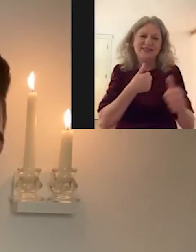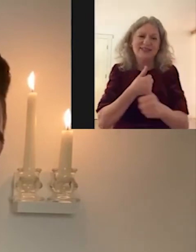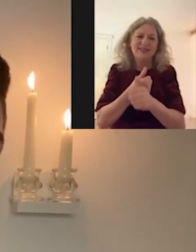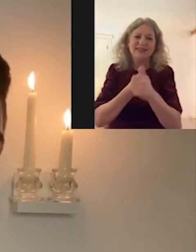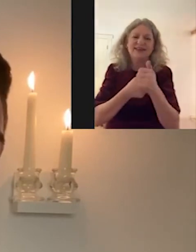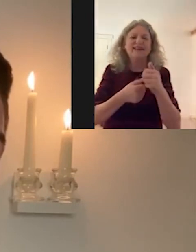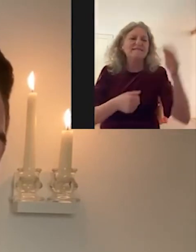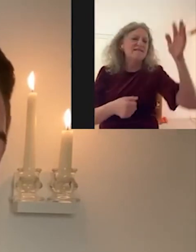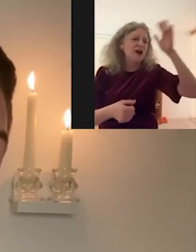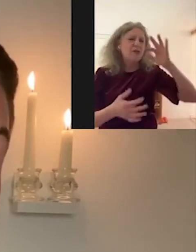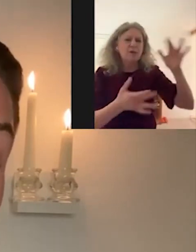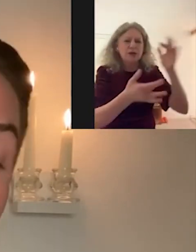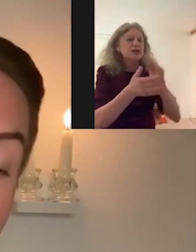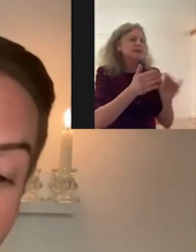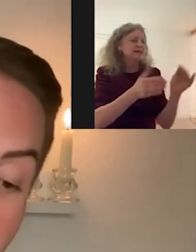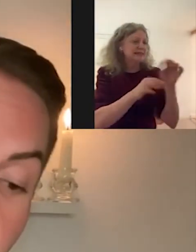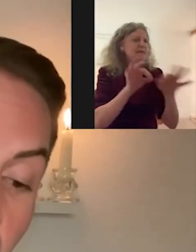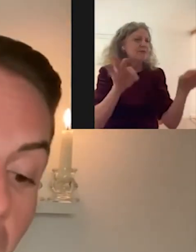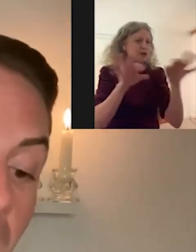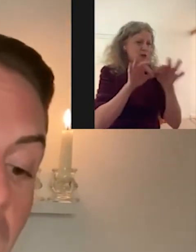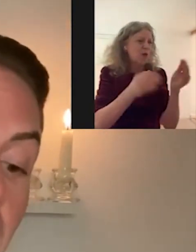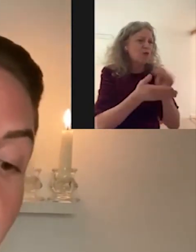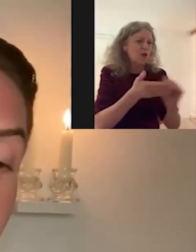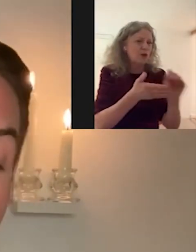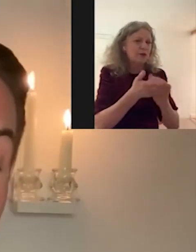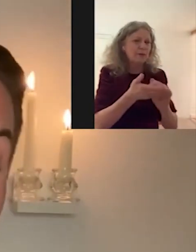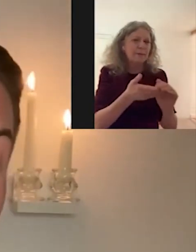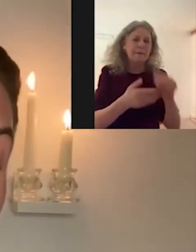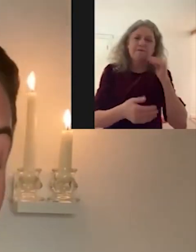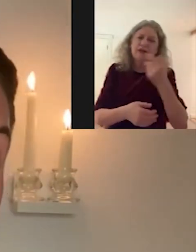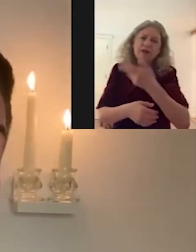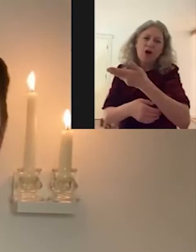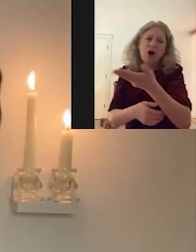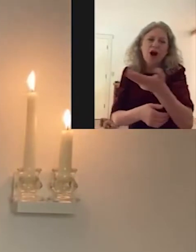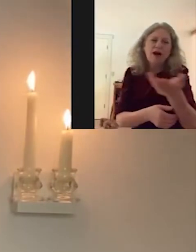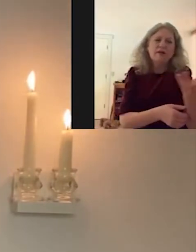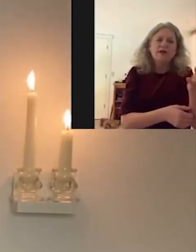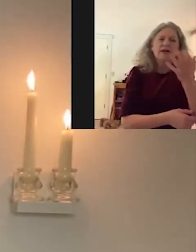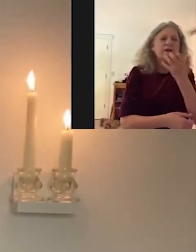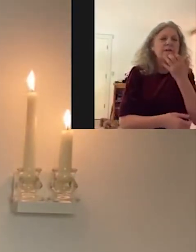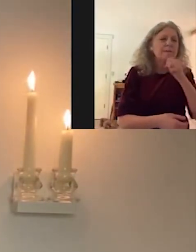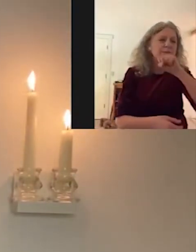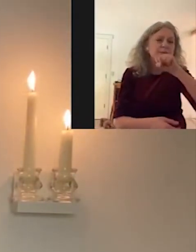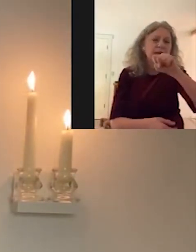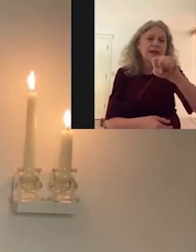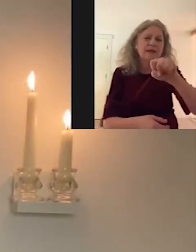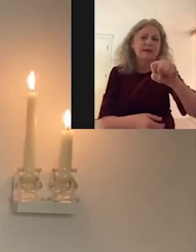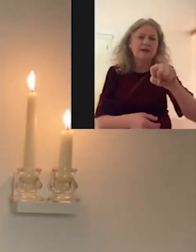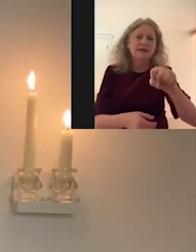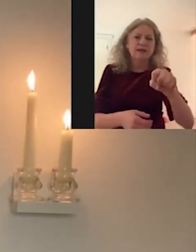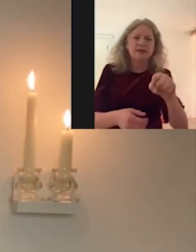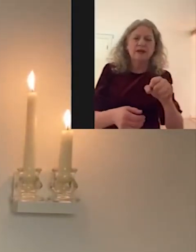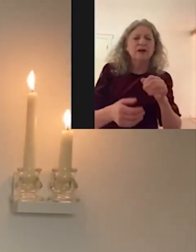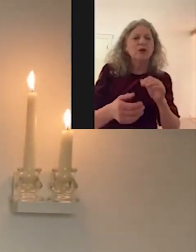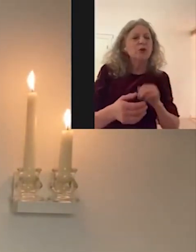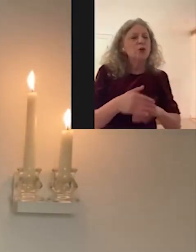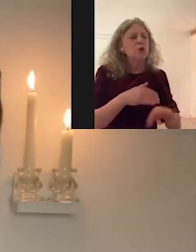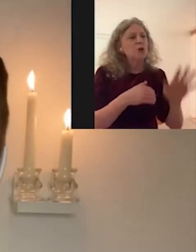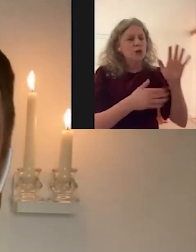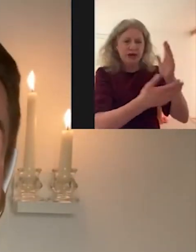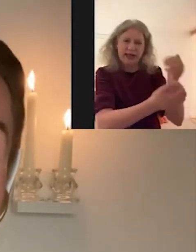hold us in love. For all the beloved who rest in your